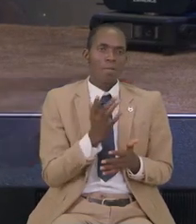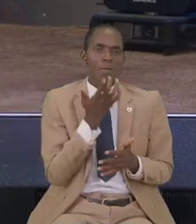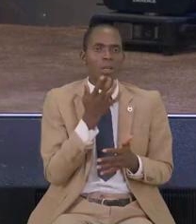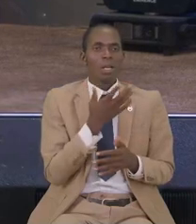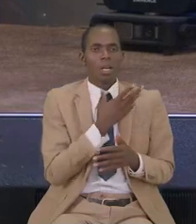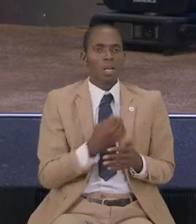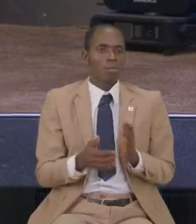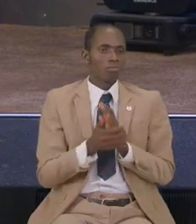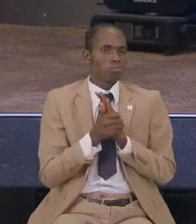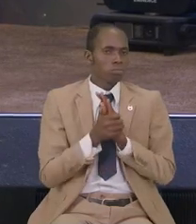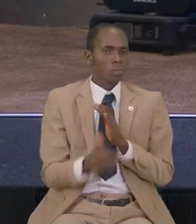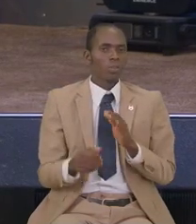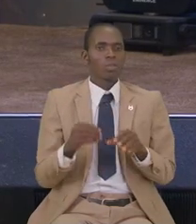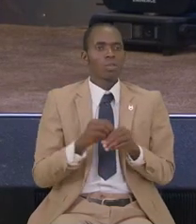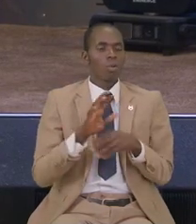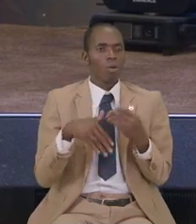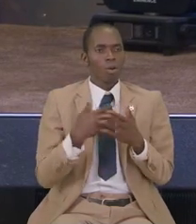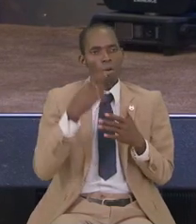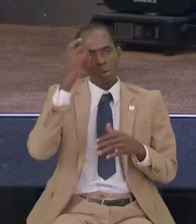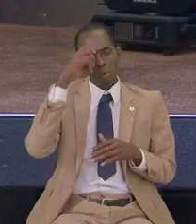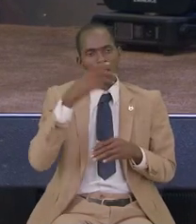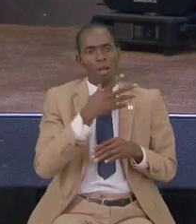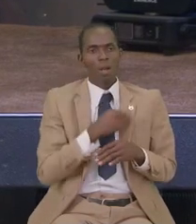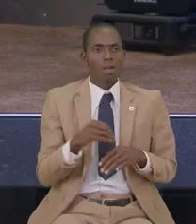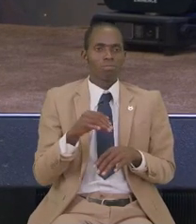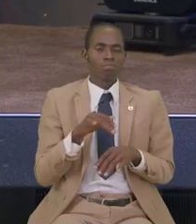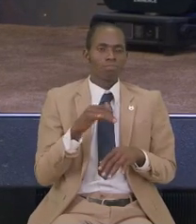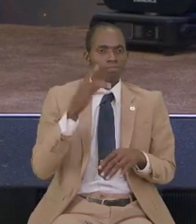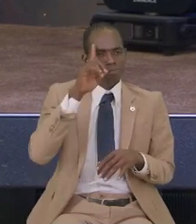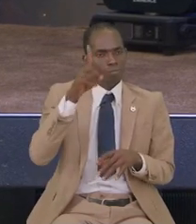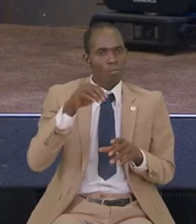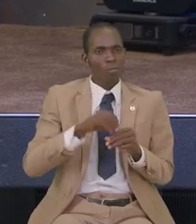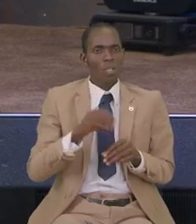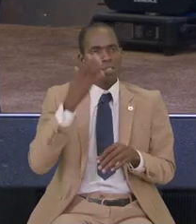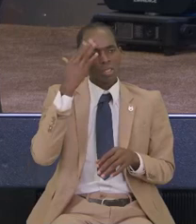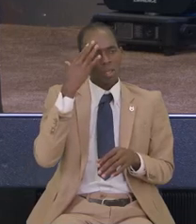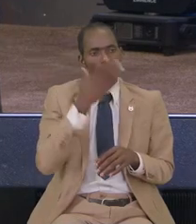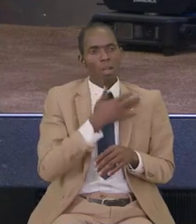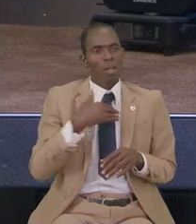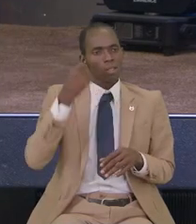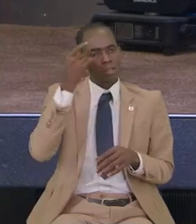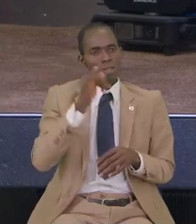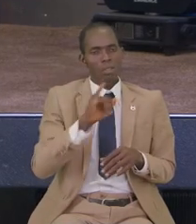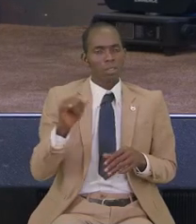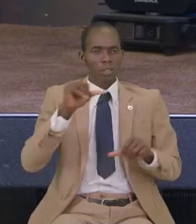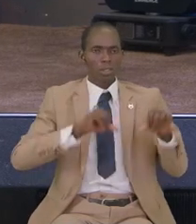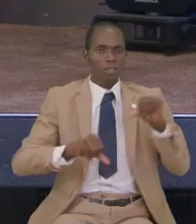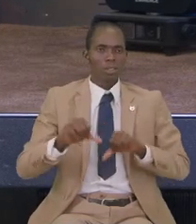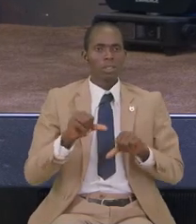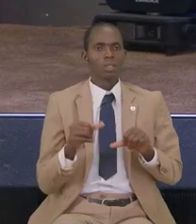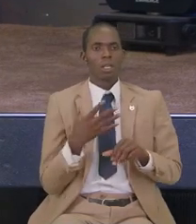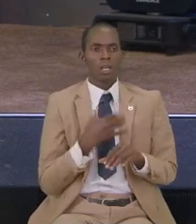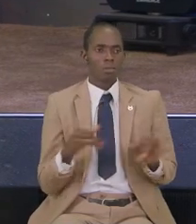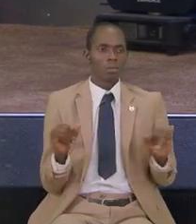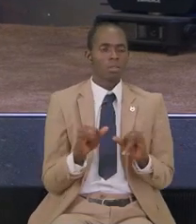and skillful in all wisdom and cunning in knowledge and understanding science, and such